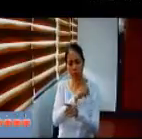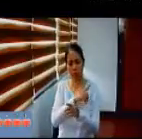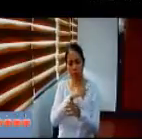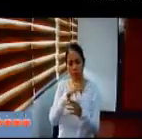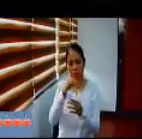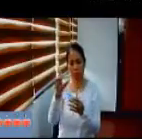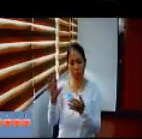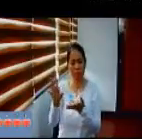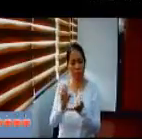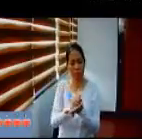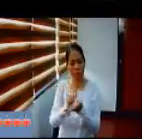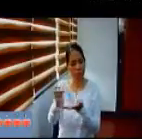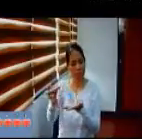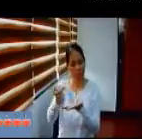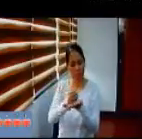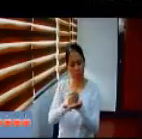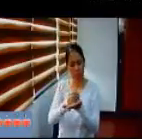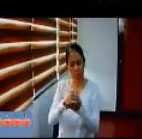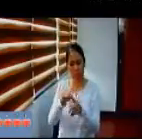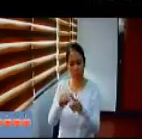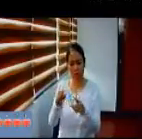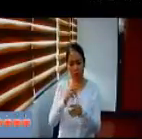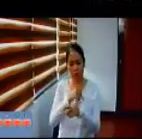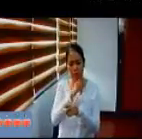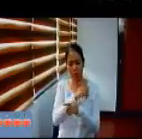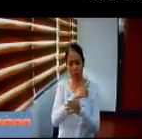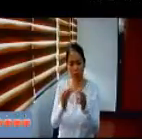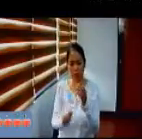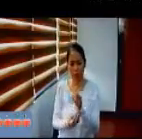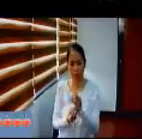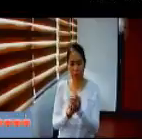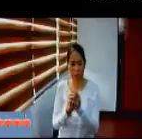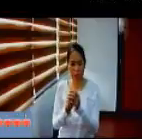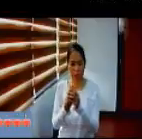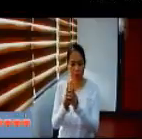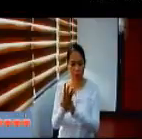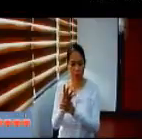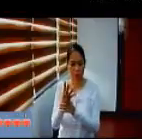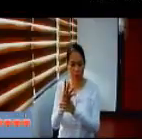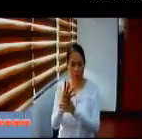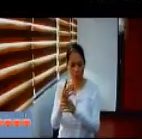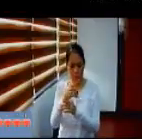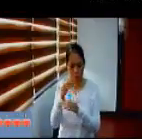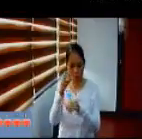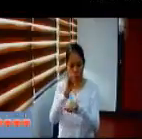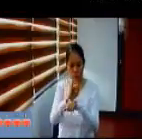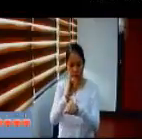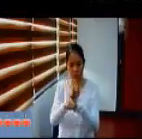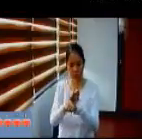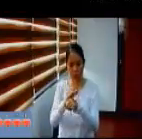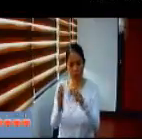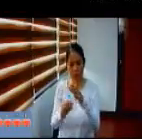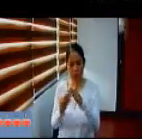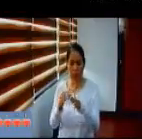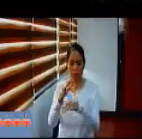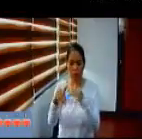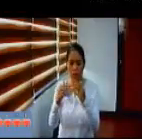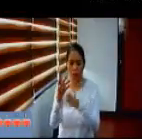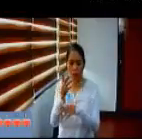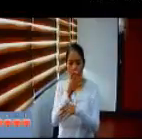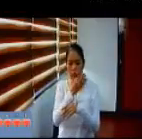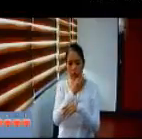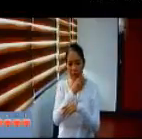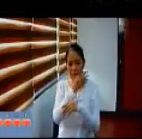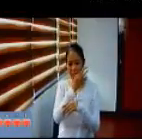growth and the growth of our country. Because after all of these industries, their base is still agriculture and the rural